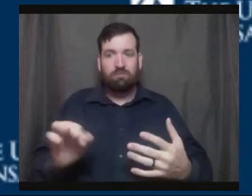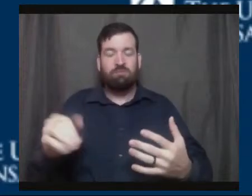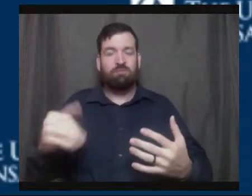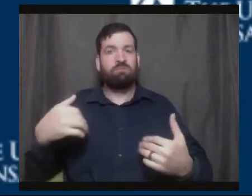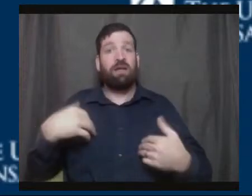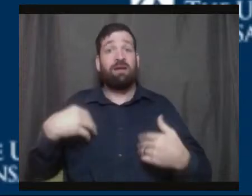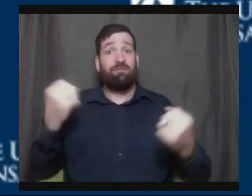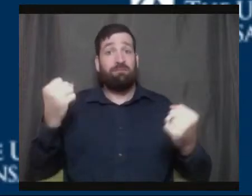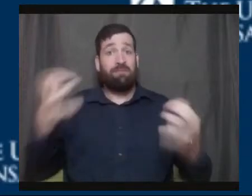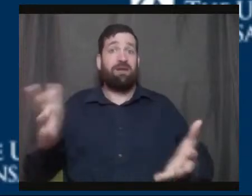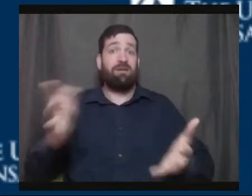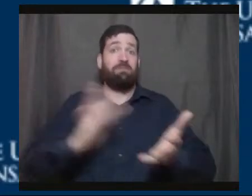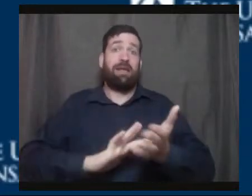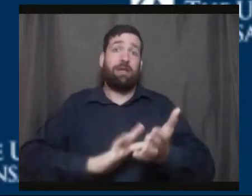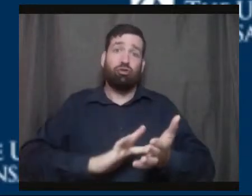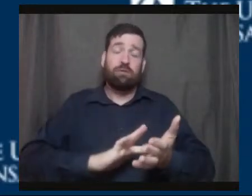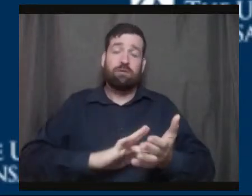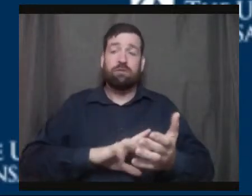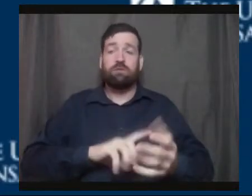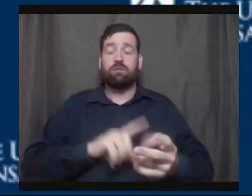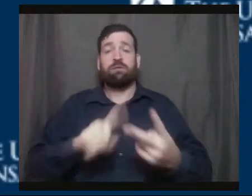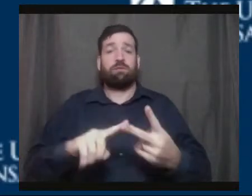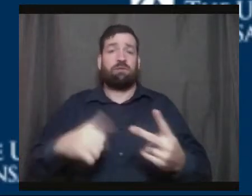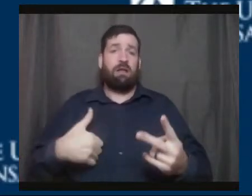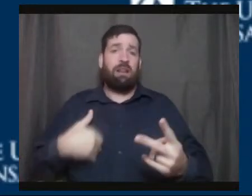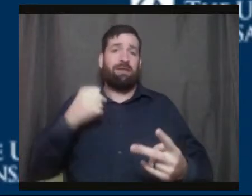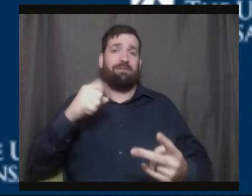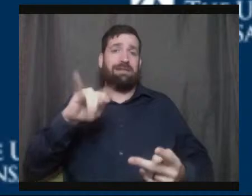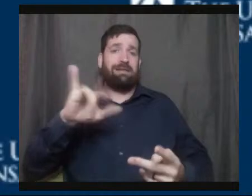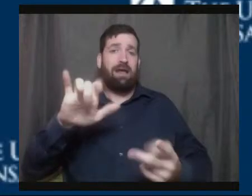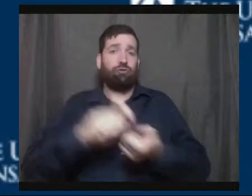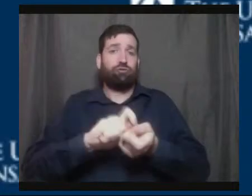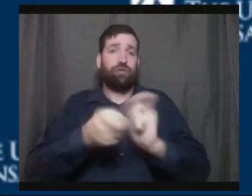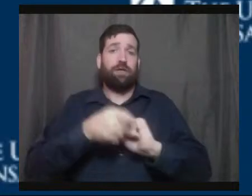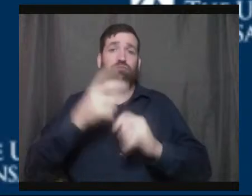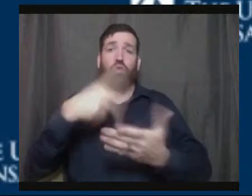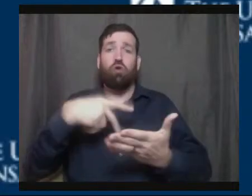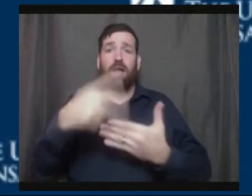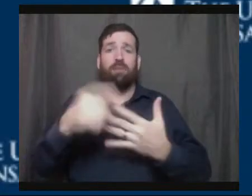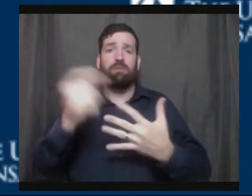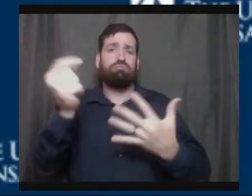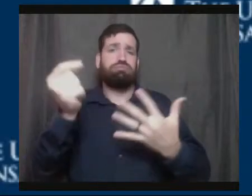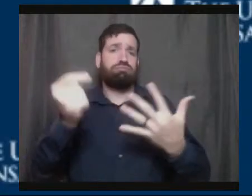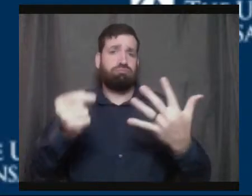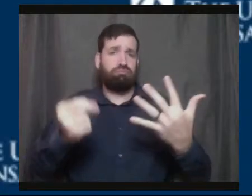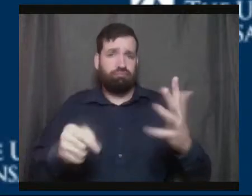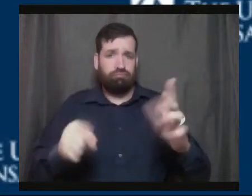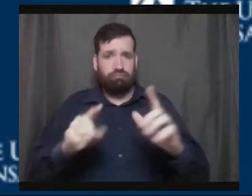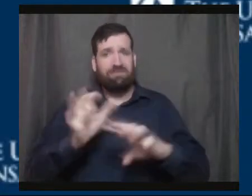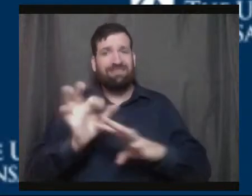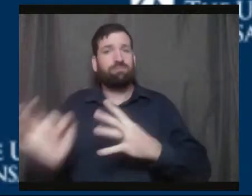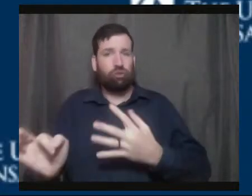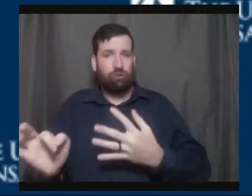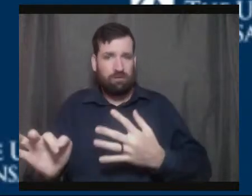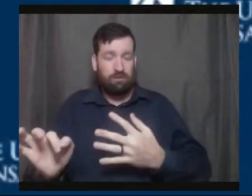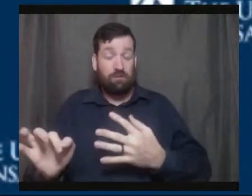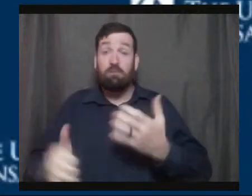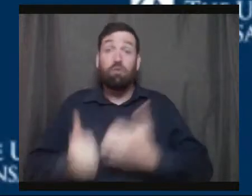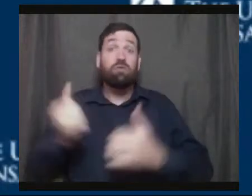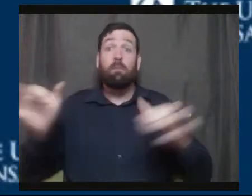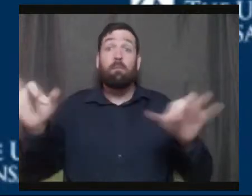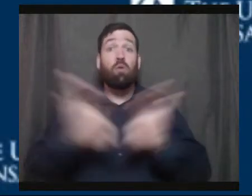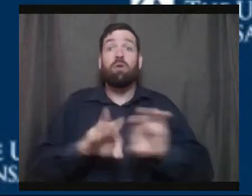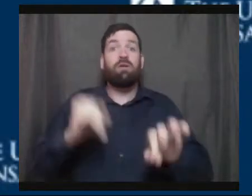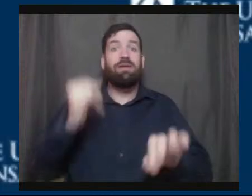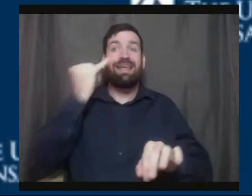of medications, lifestyle change programs, so multiple things. And really, I think the more important thing is that if it can bring